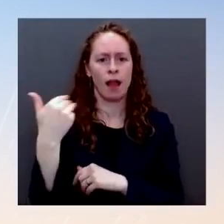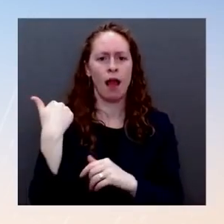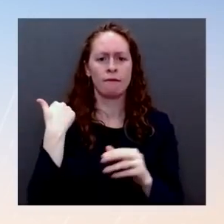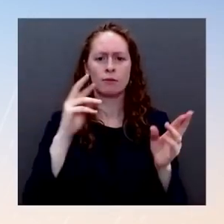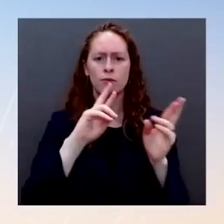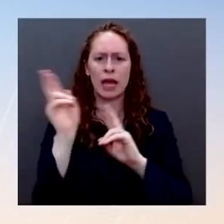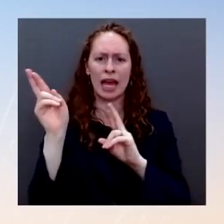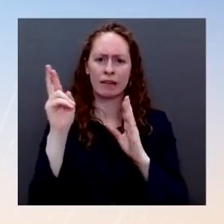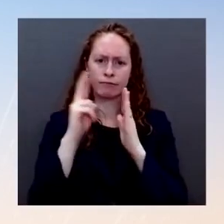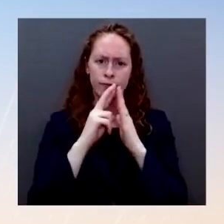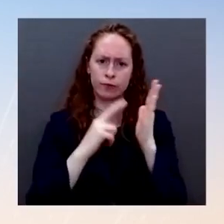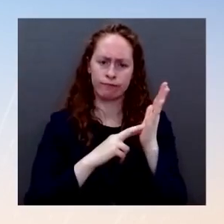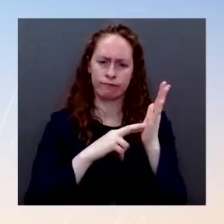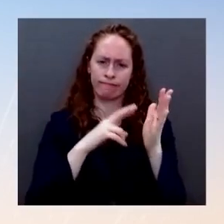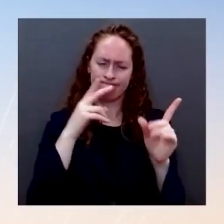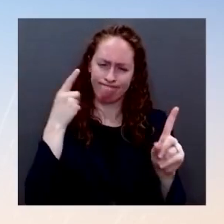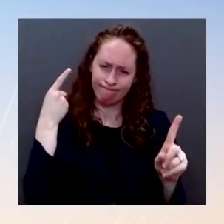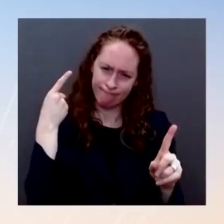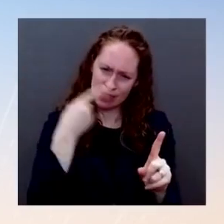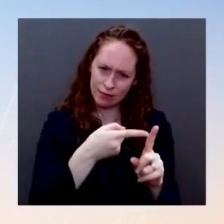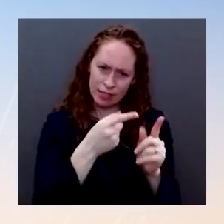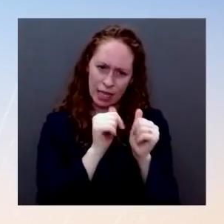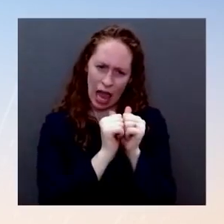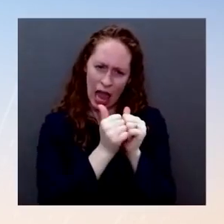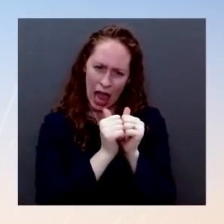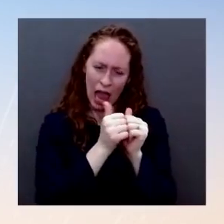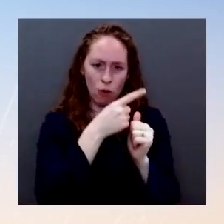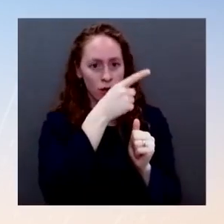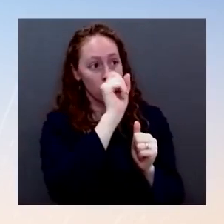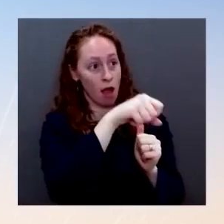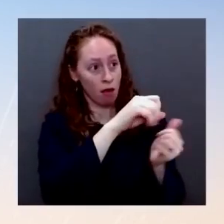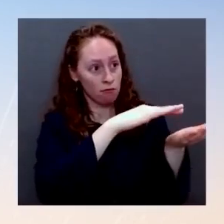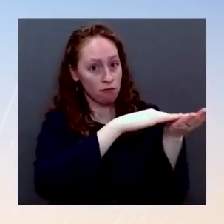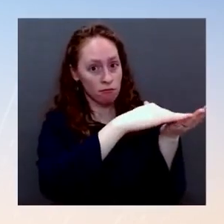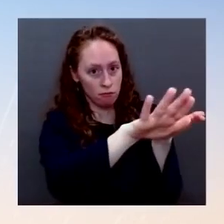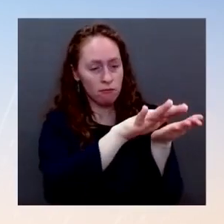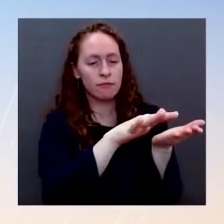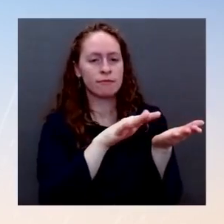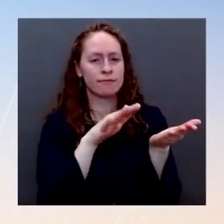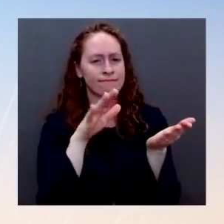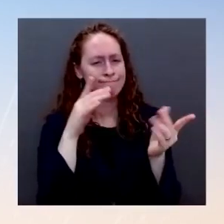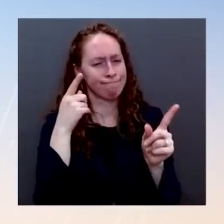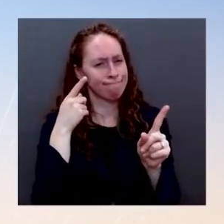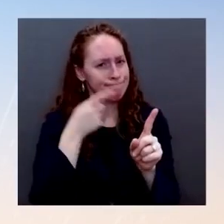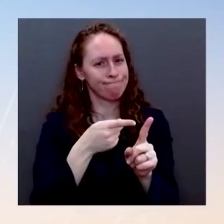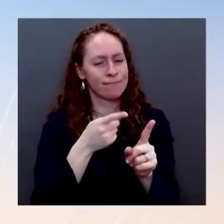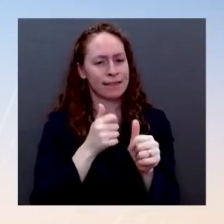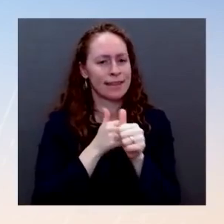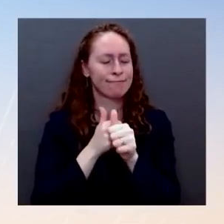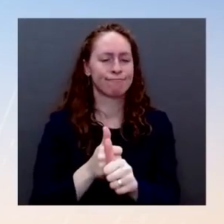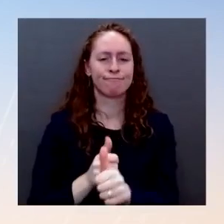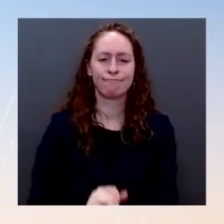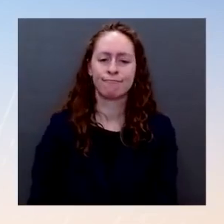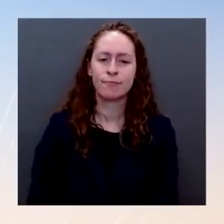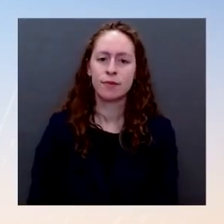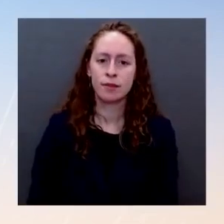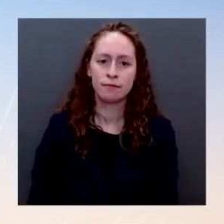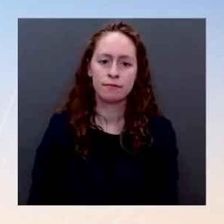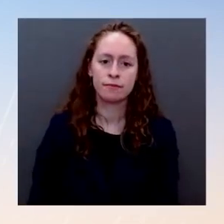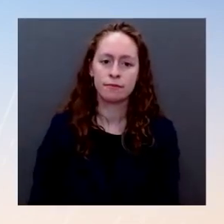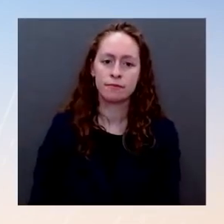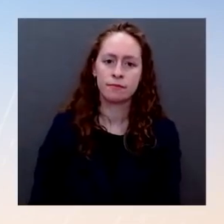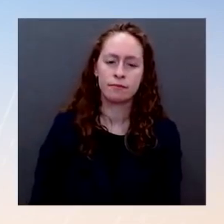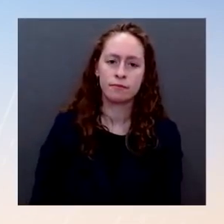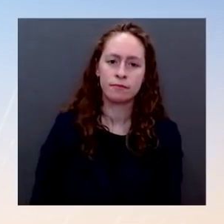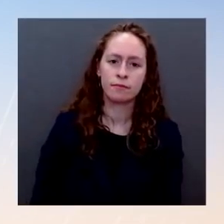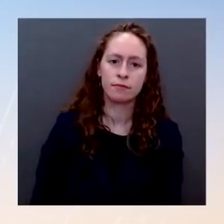and communicate with foreign countries about it. Some of them have been waiting trials for years. Why is that taking so long?